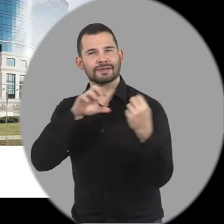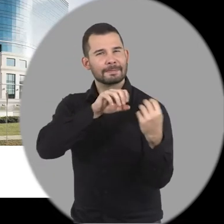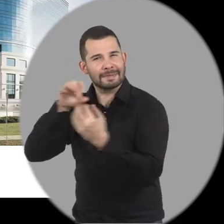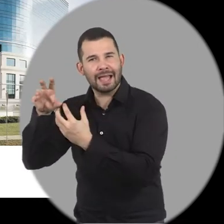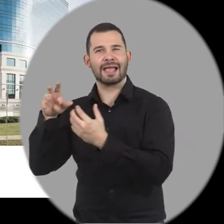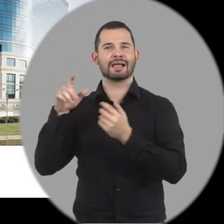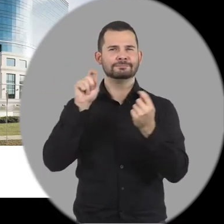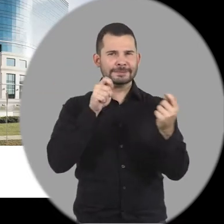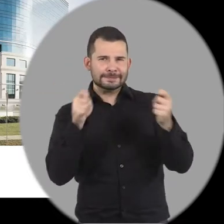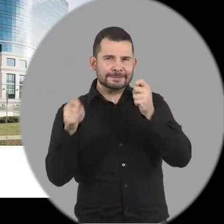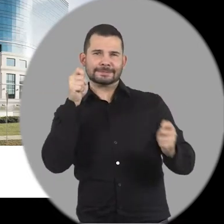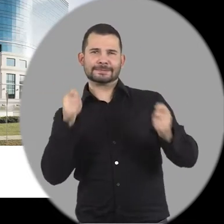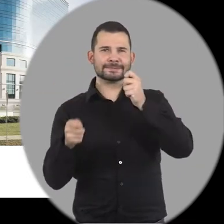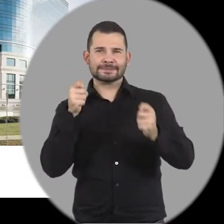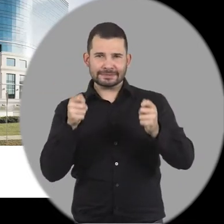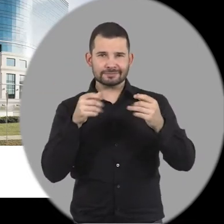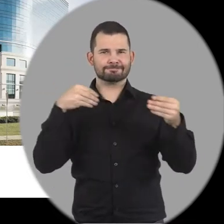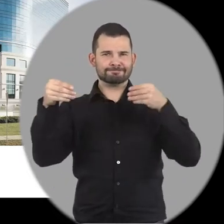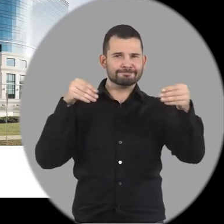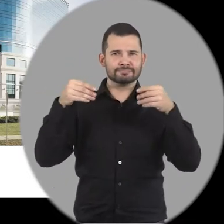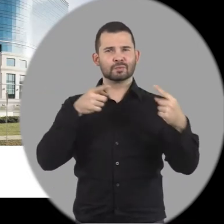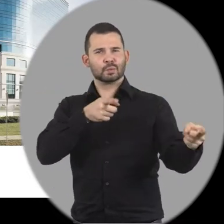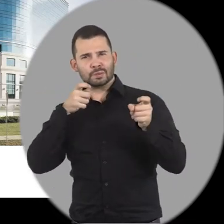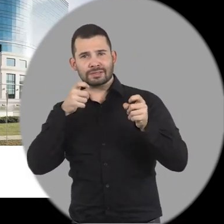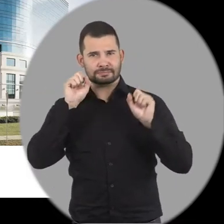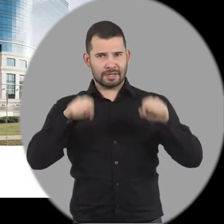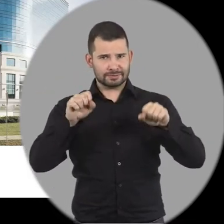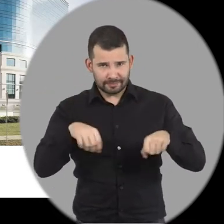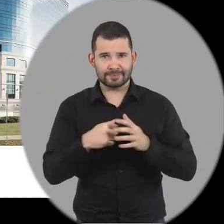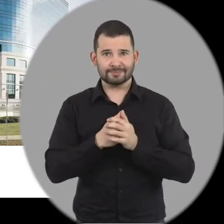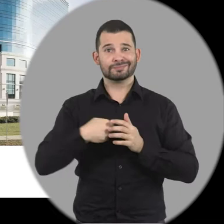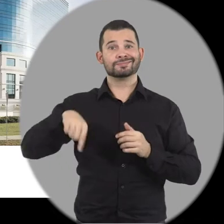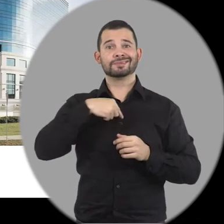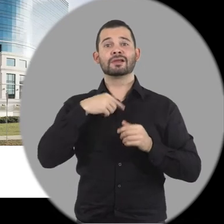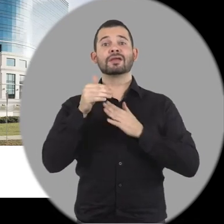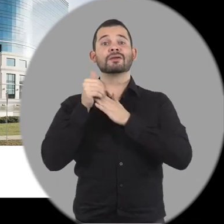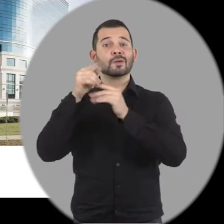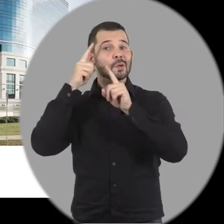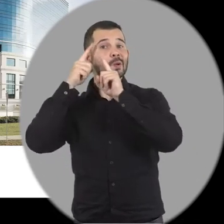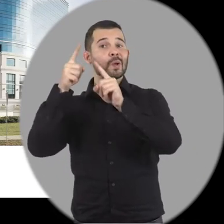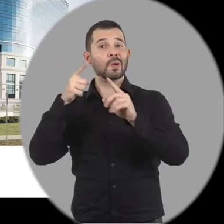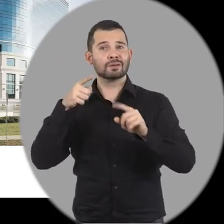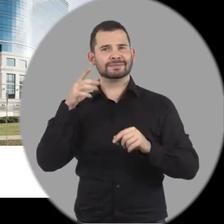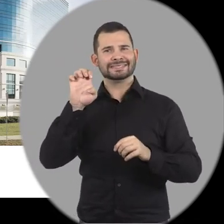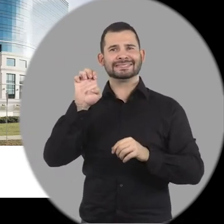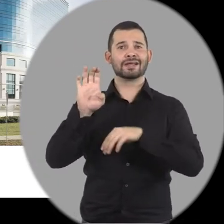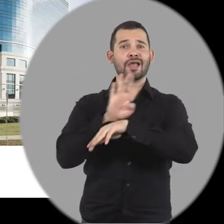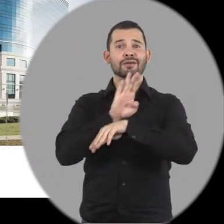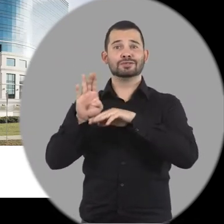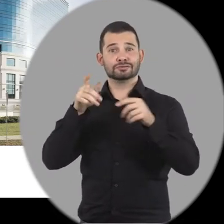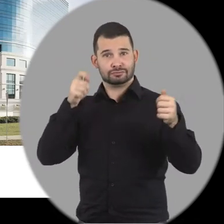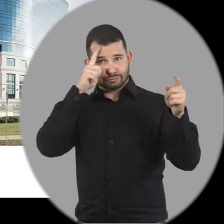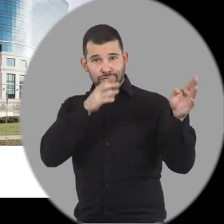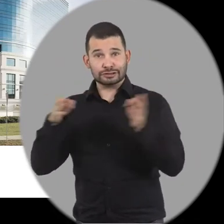changes where we can while we do this as quickly as we can. Our path to develop an EDI strategy followed this same path. I'd like now to